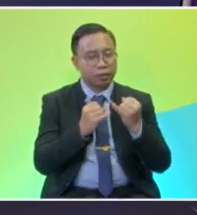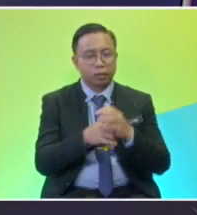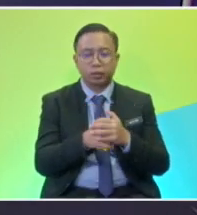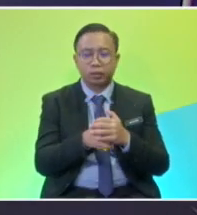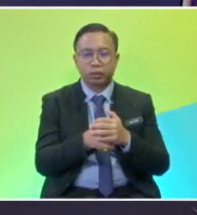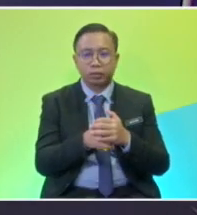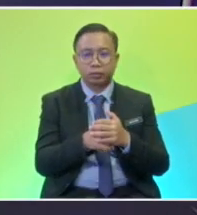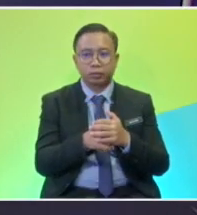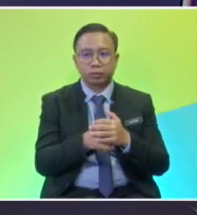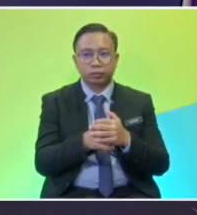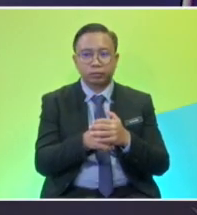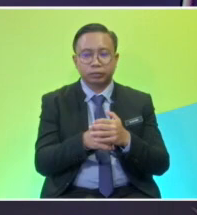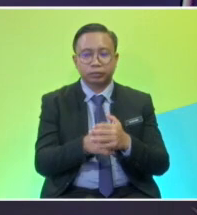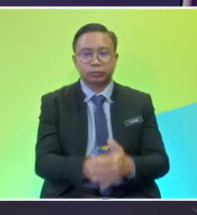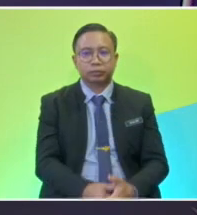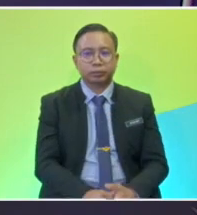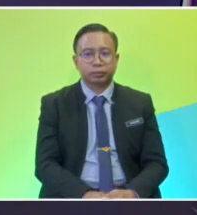it looks.